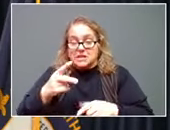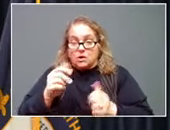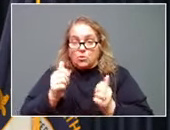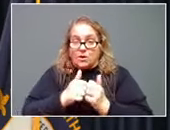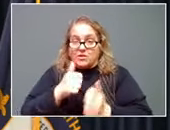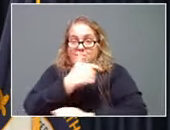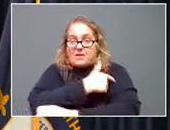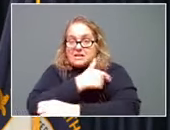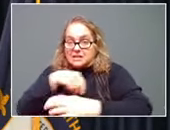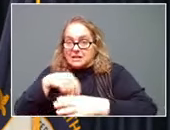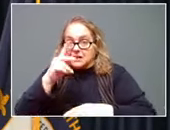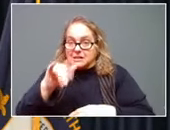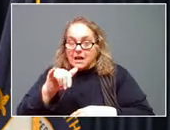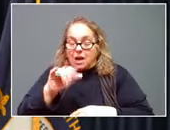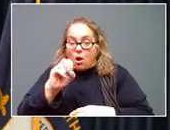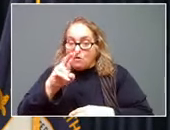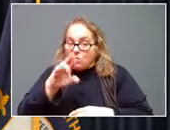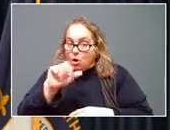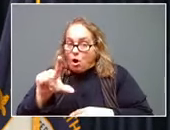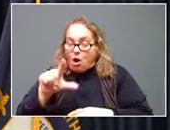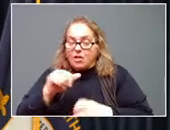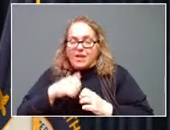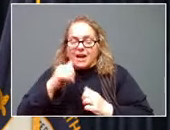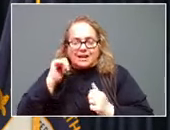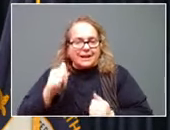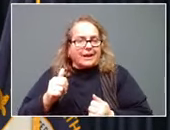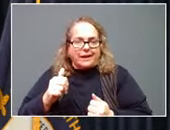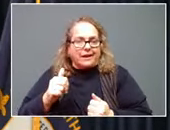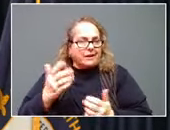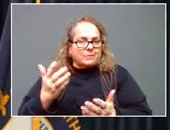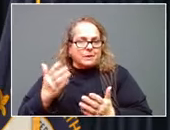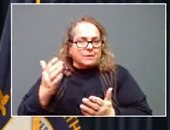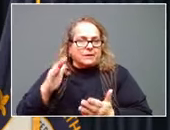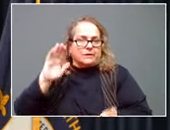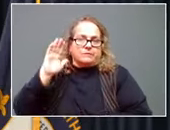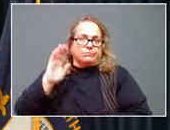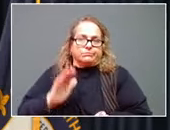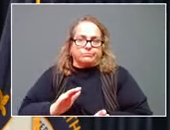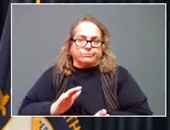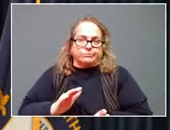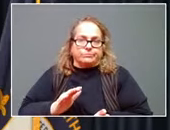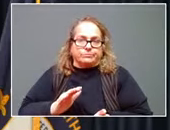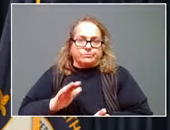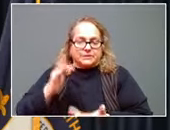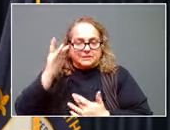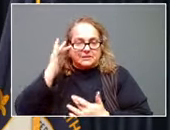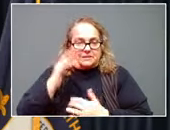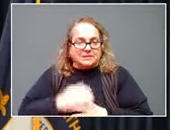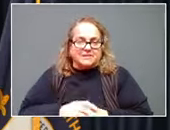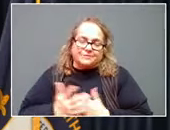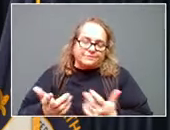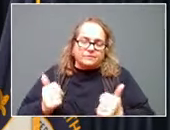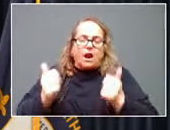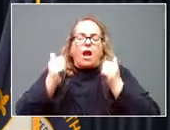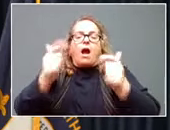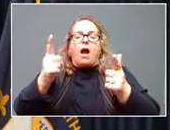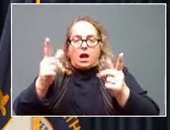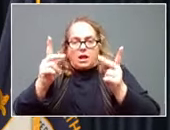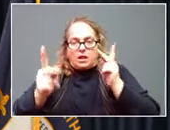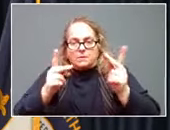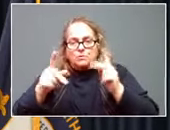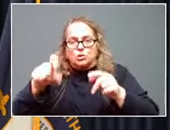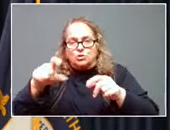overall that might maybe tamp this down once and for all? Yeah, I'd like to see everybody vaccinated. None of us know what